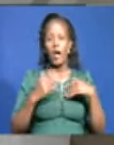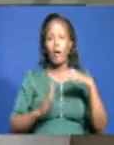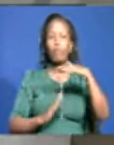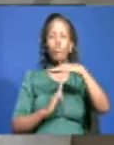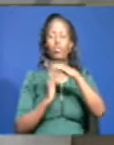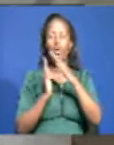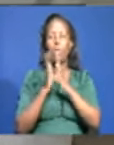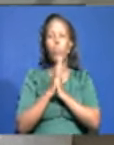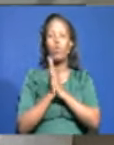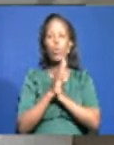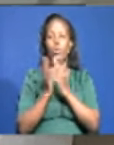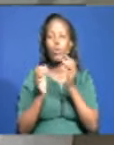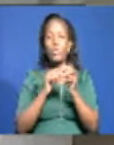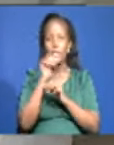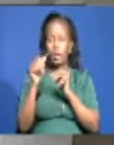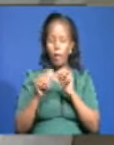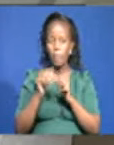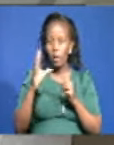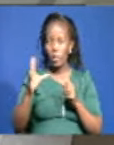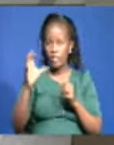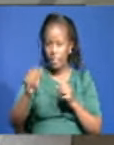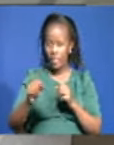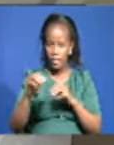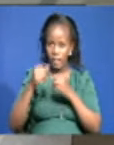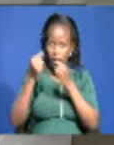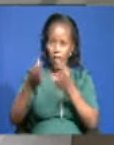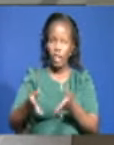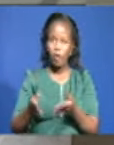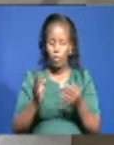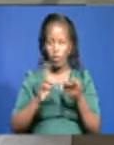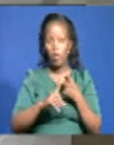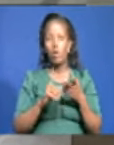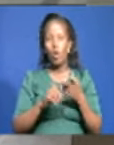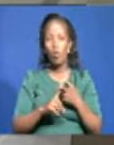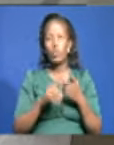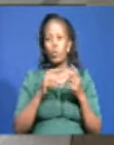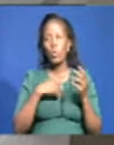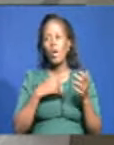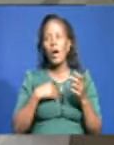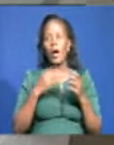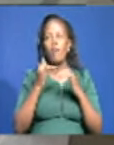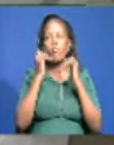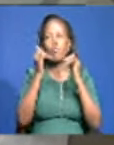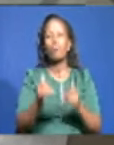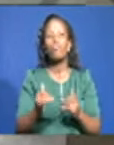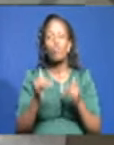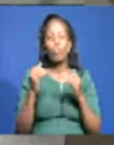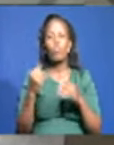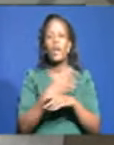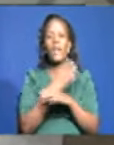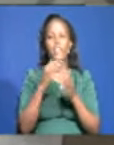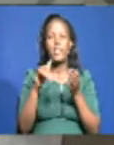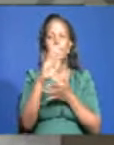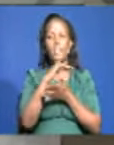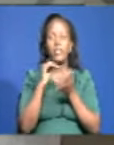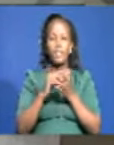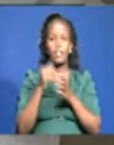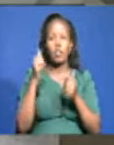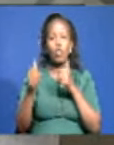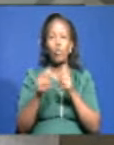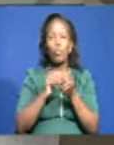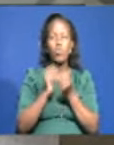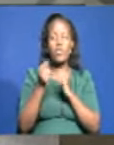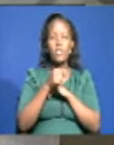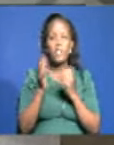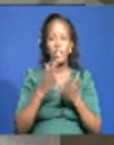when it comes to the CS's handing over, plus of course a new cancer center that could potentially change things when it